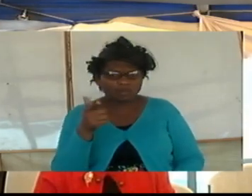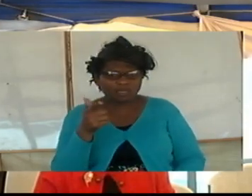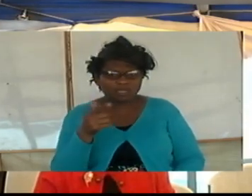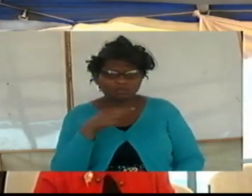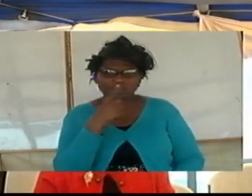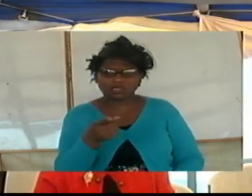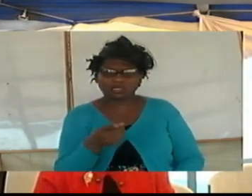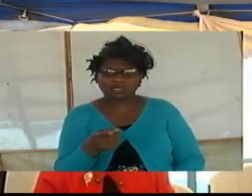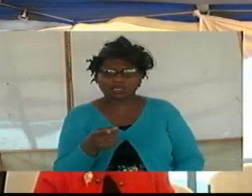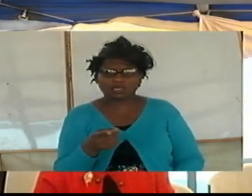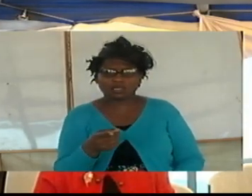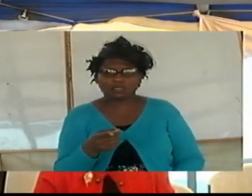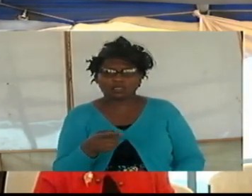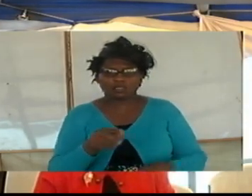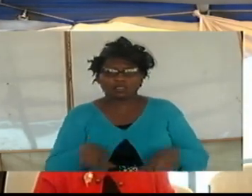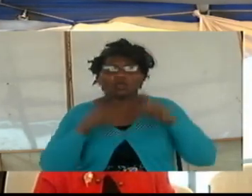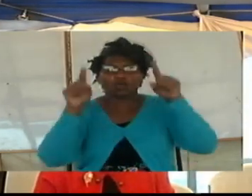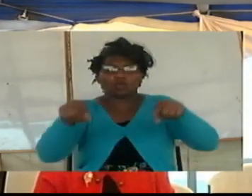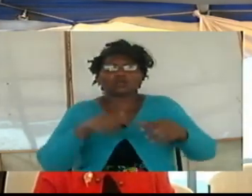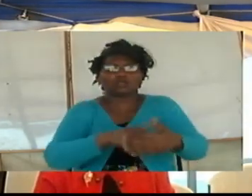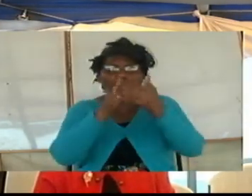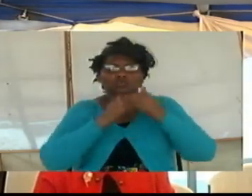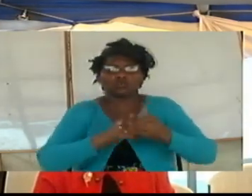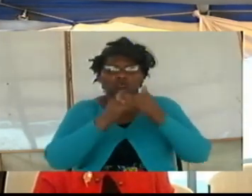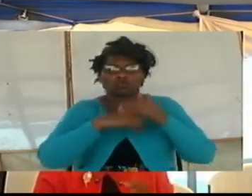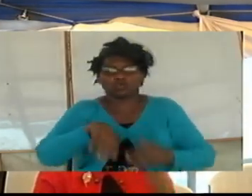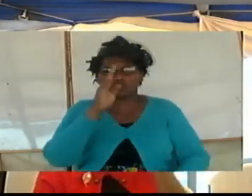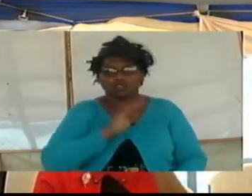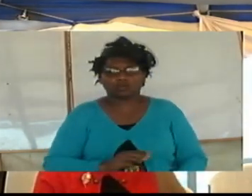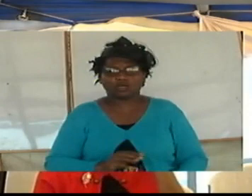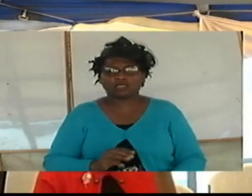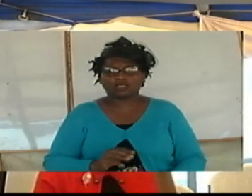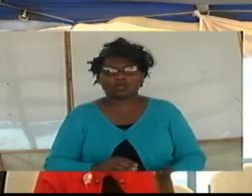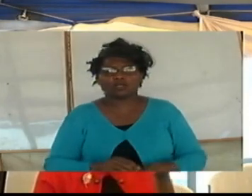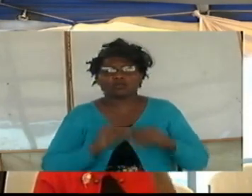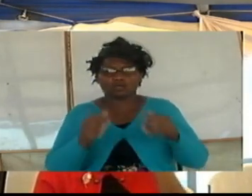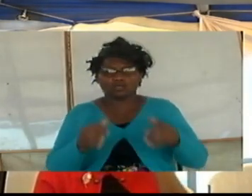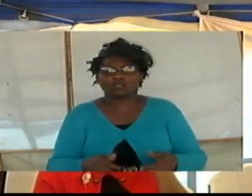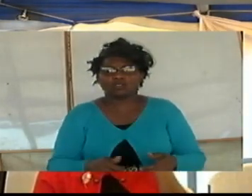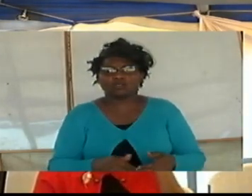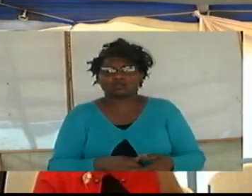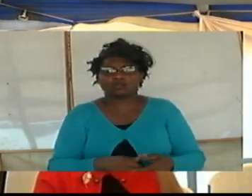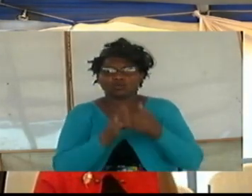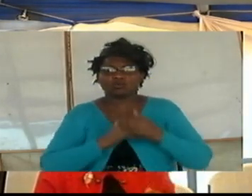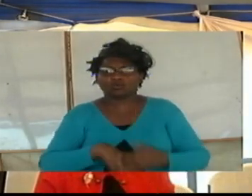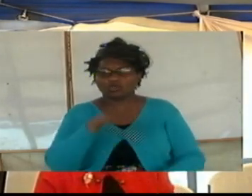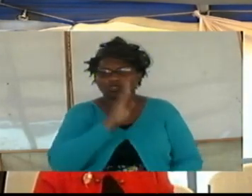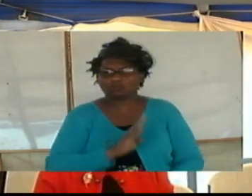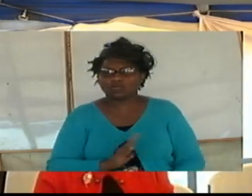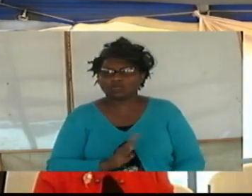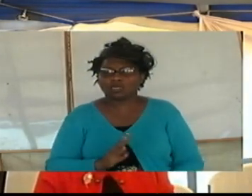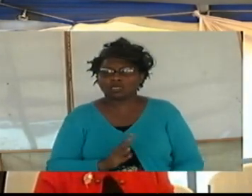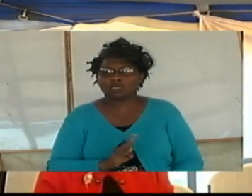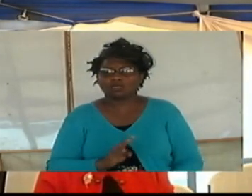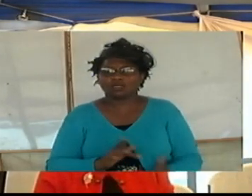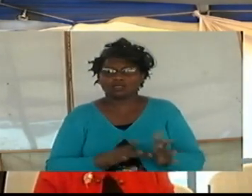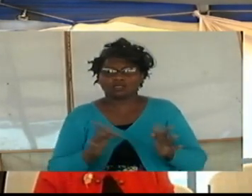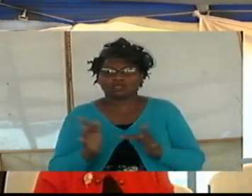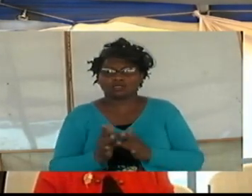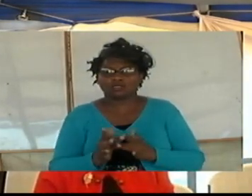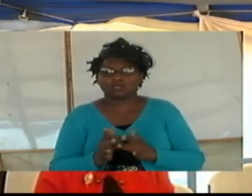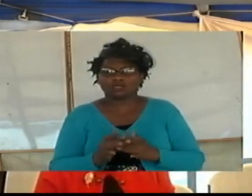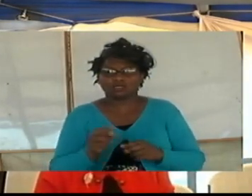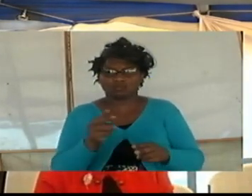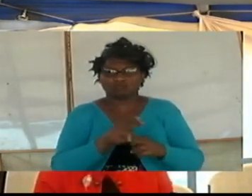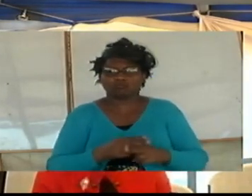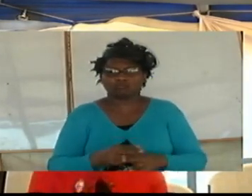going, you know, to worship God. I'm just going to a concert for Jesus and stuff like that. And he honestly didn't care if I was going to